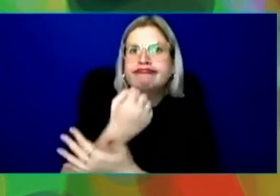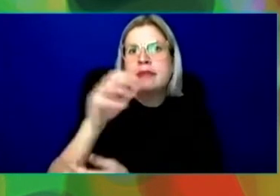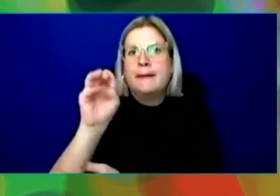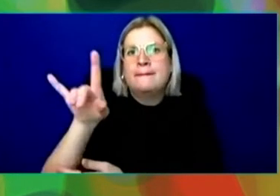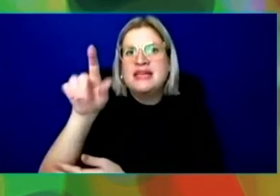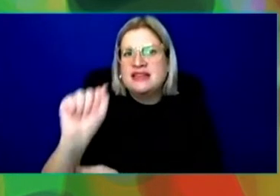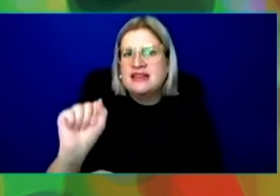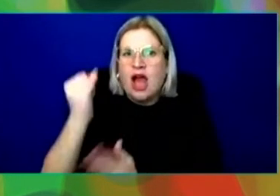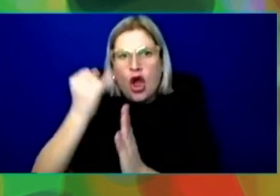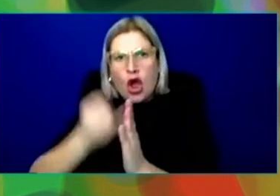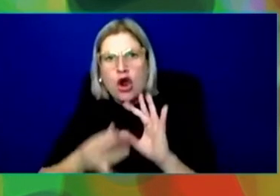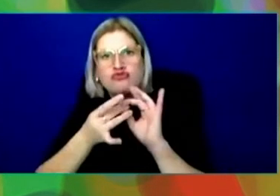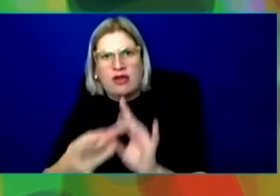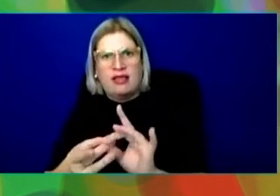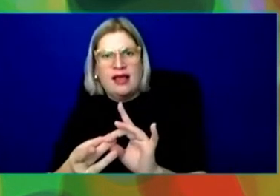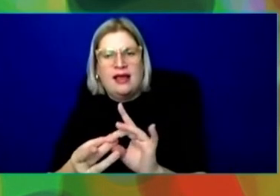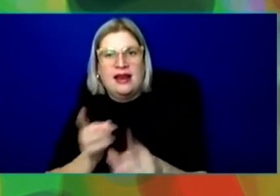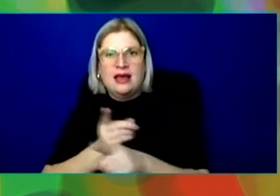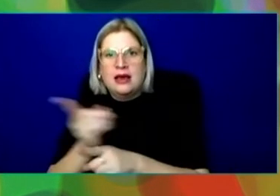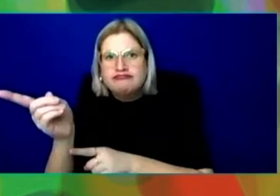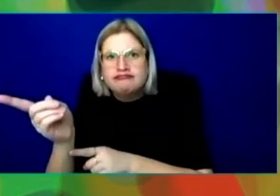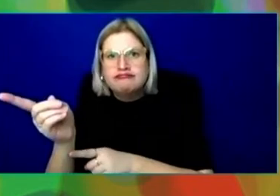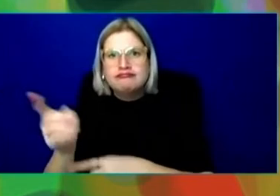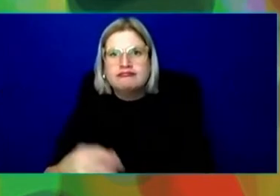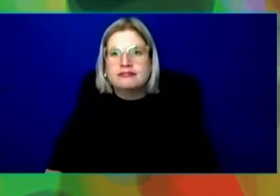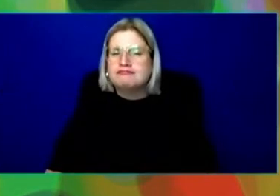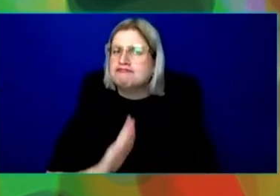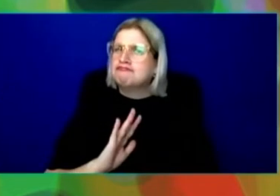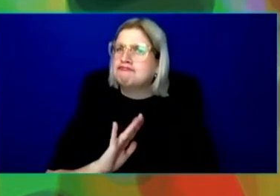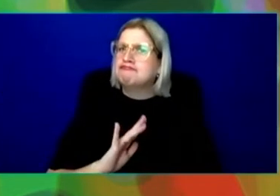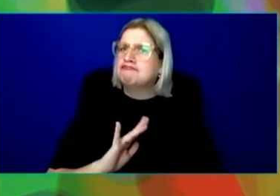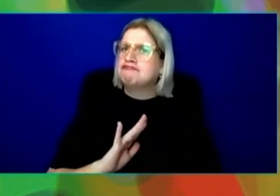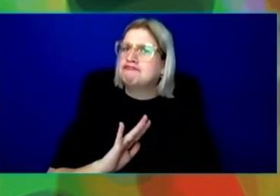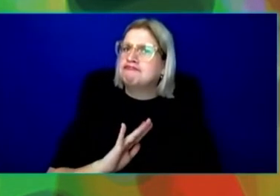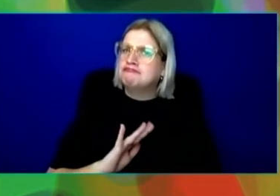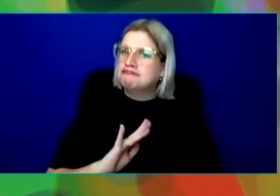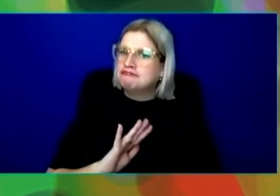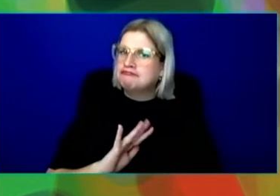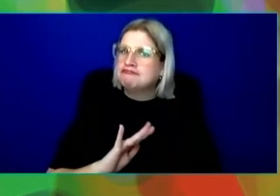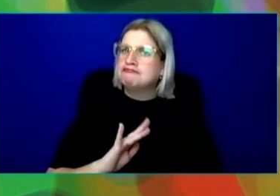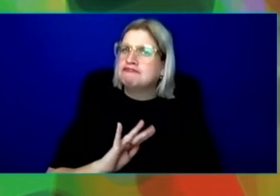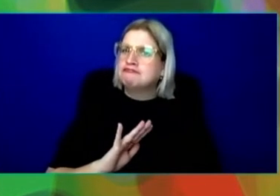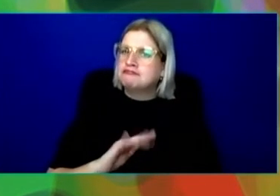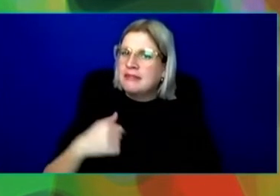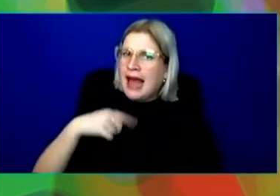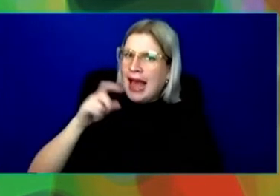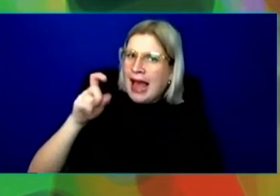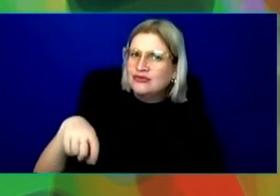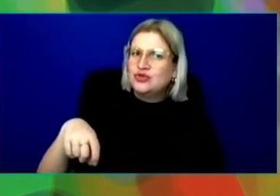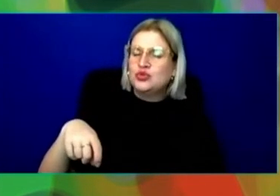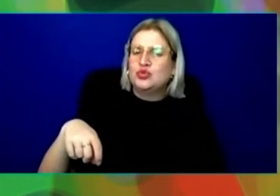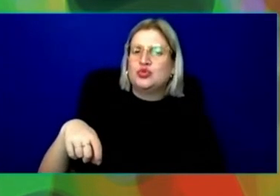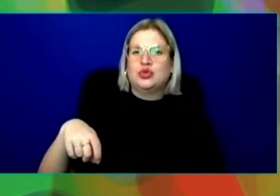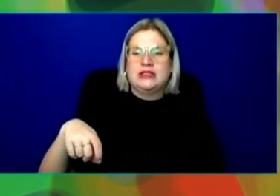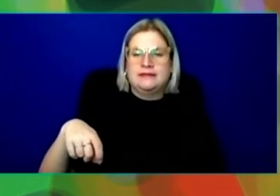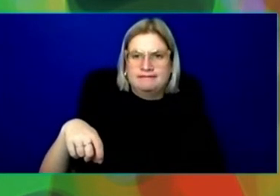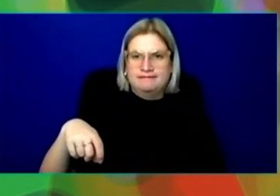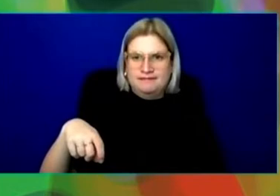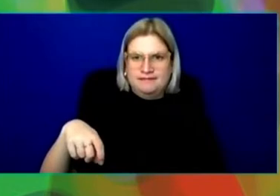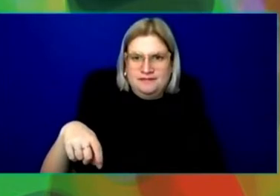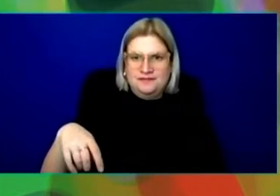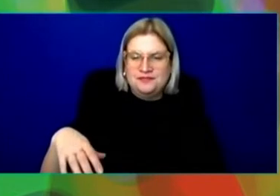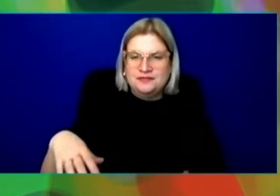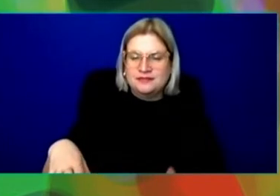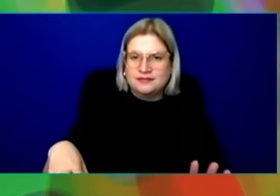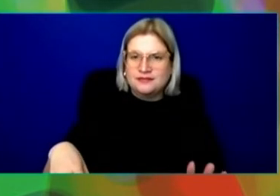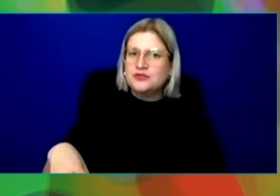art related fields. It's really quite amazing. So I have to give my cred,